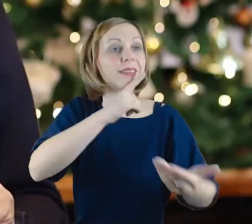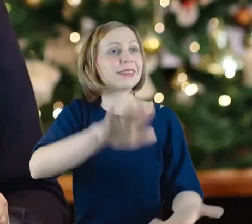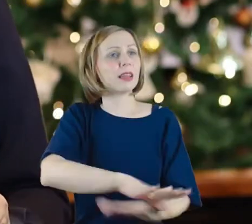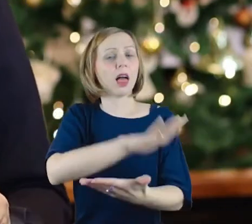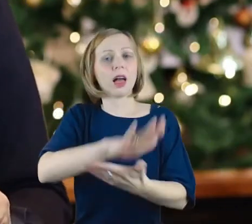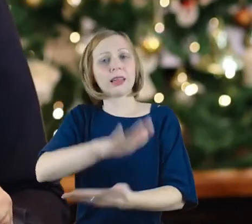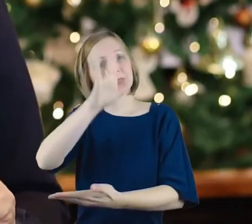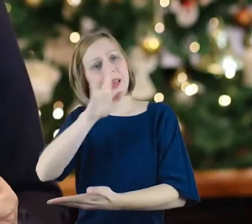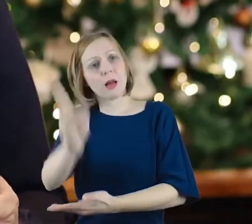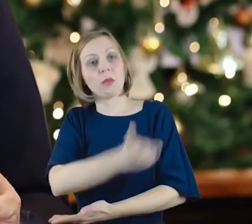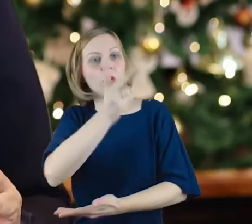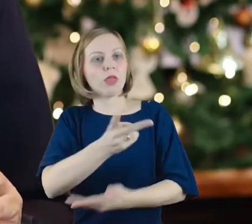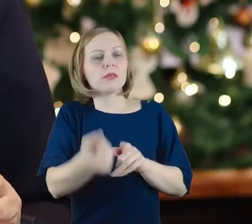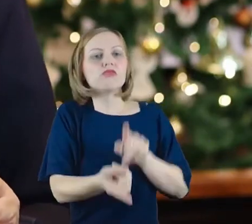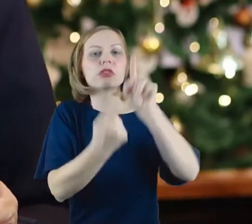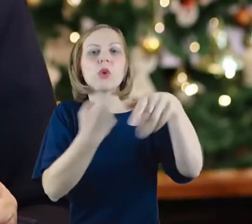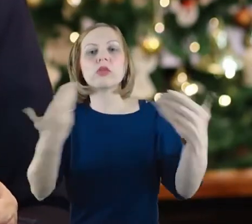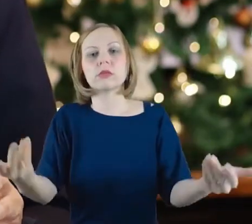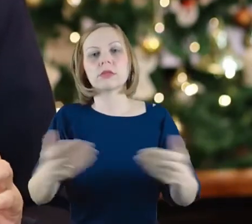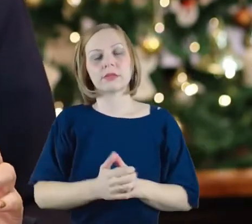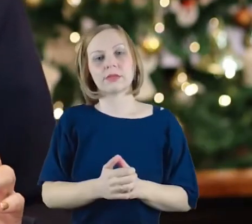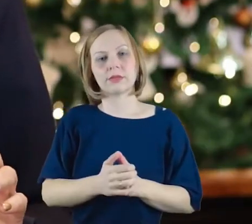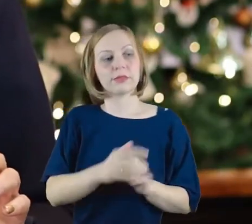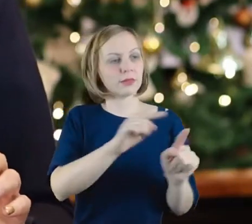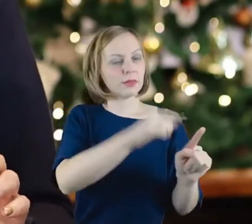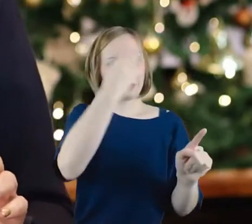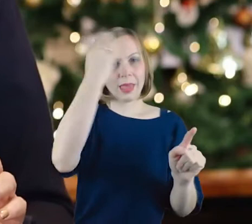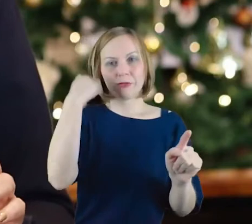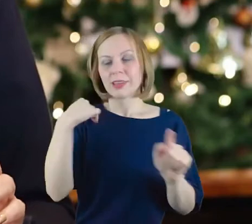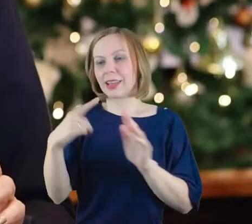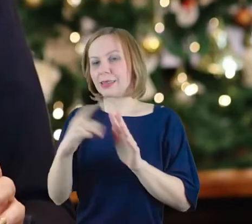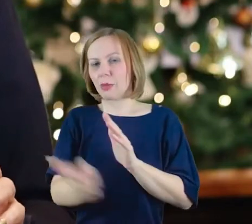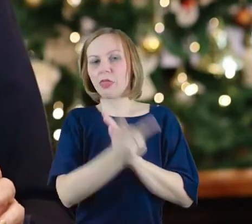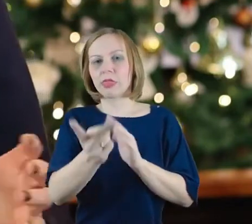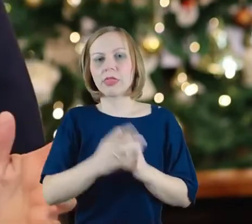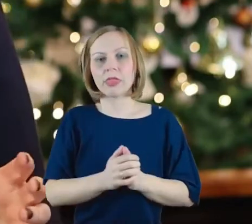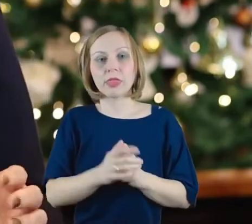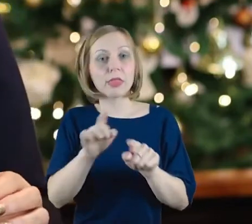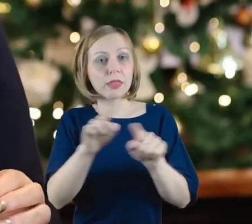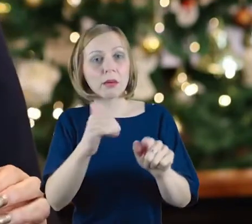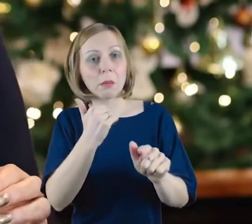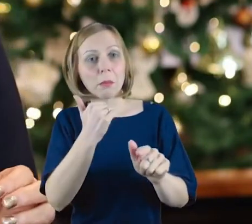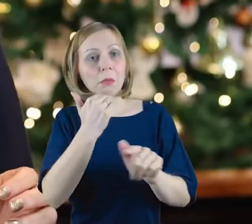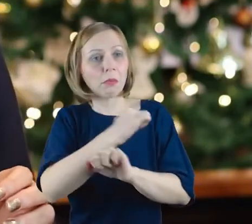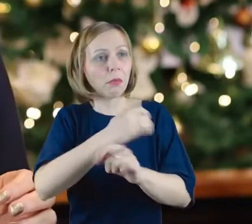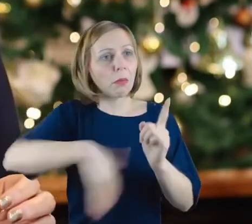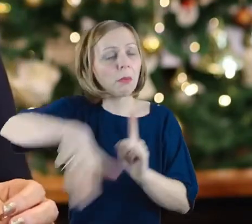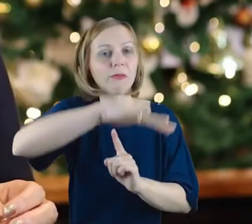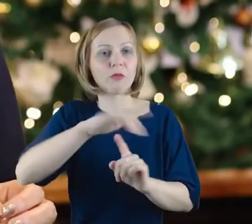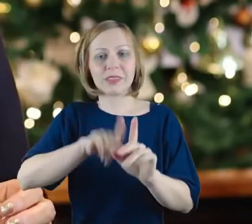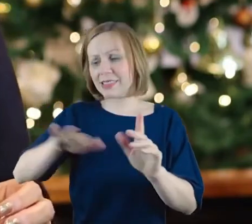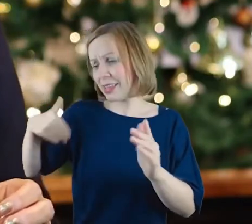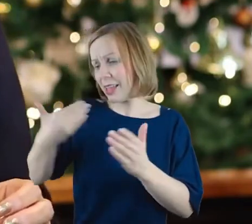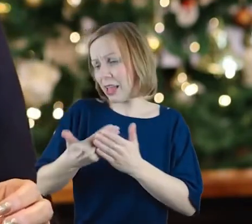sadness. And respond to those stories, as Mary and Elizabeth did. Make space for all the mixed emotions of